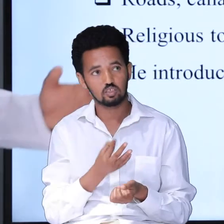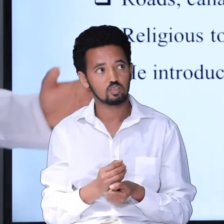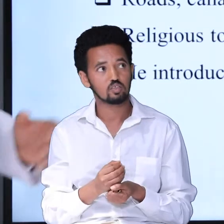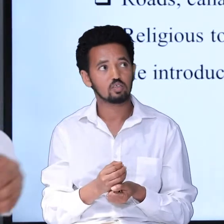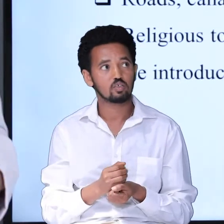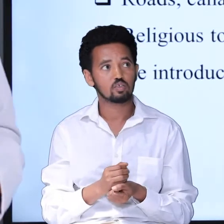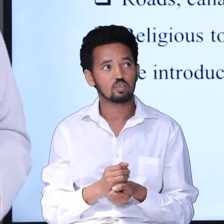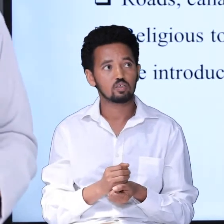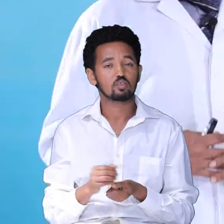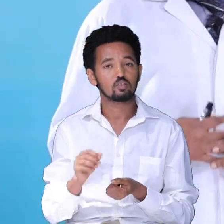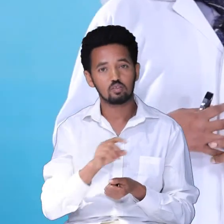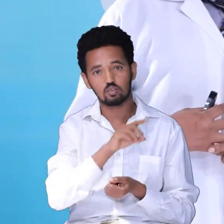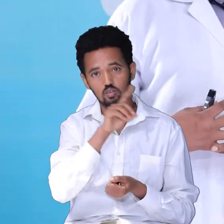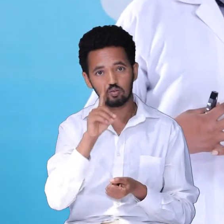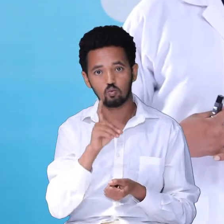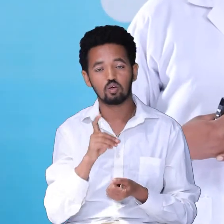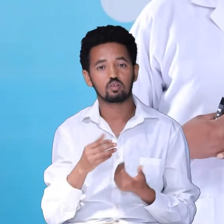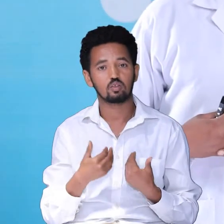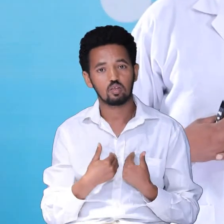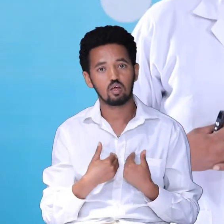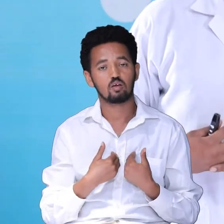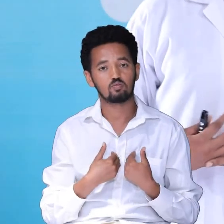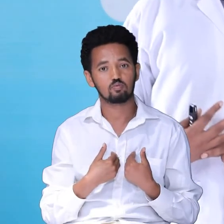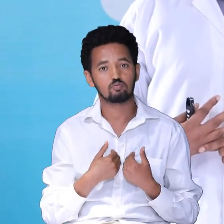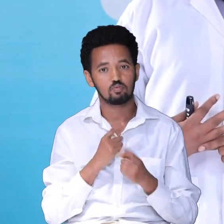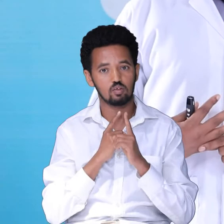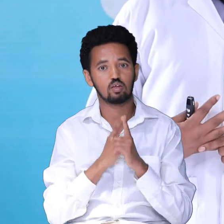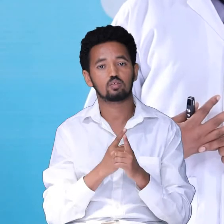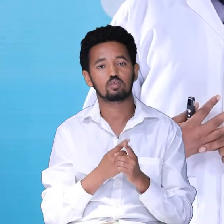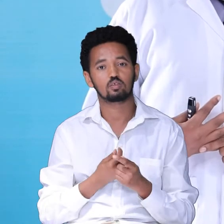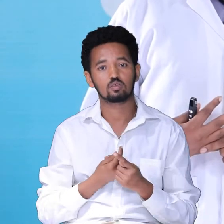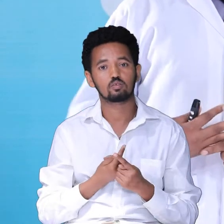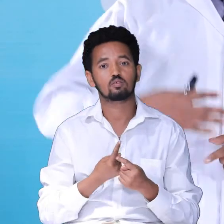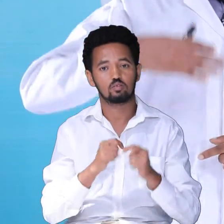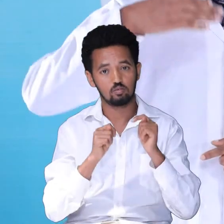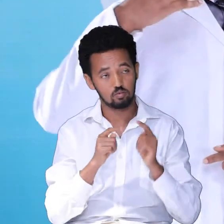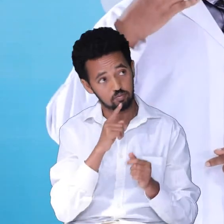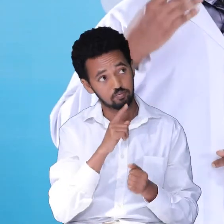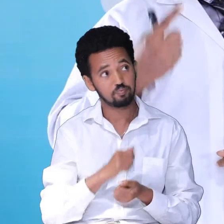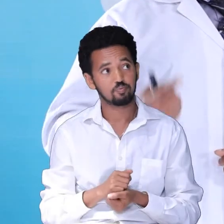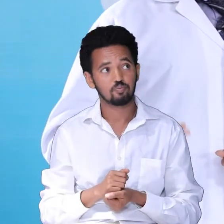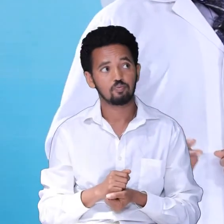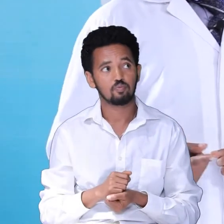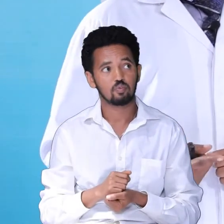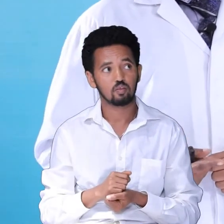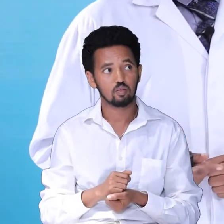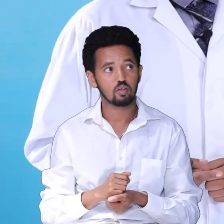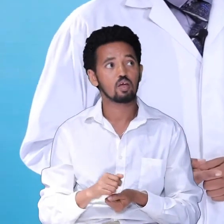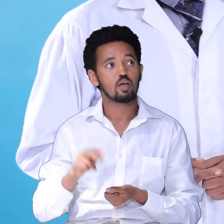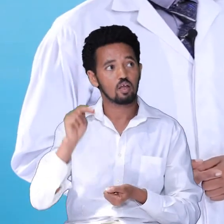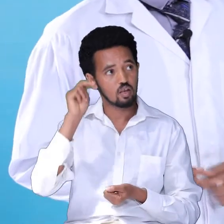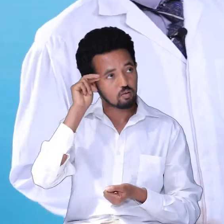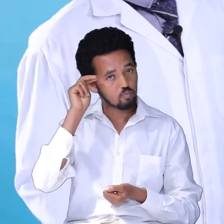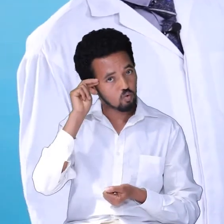What were the contributions of Napoleon Bonaparte, student? The main contribution of